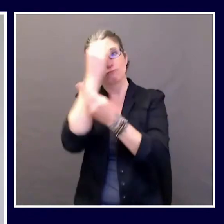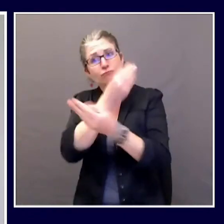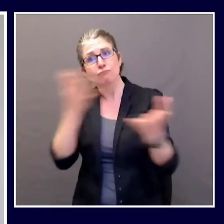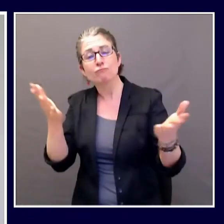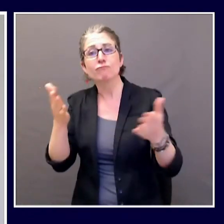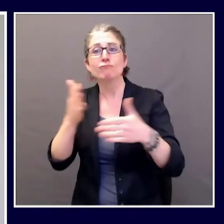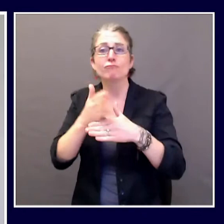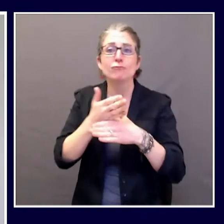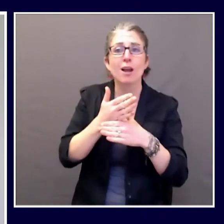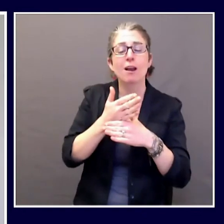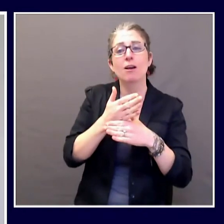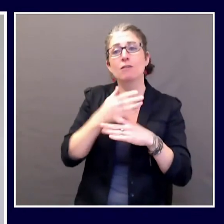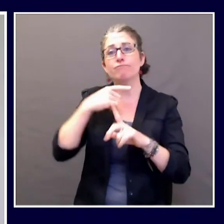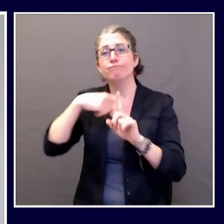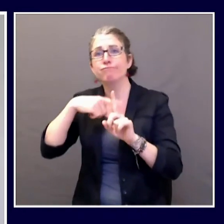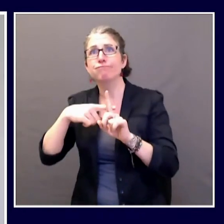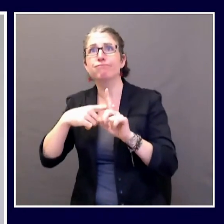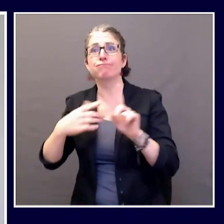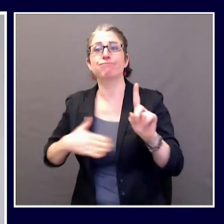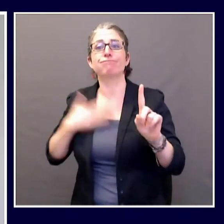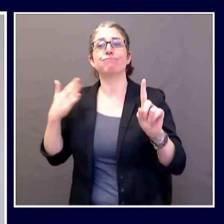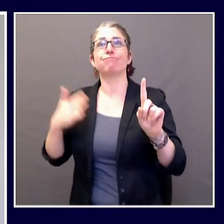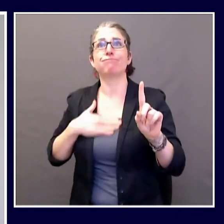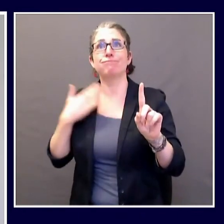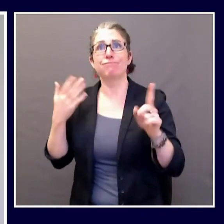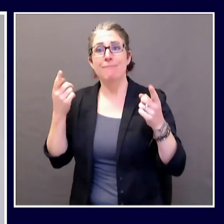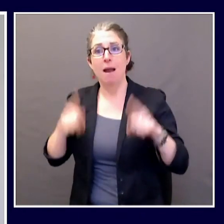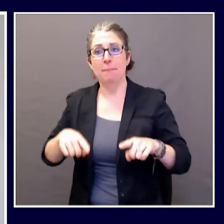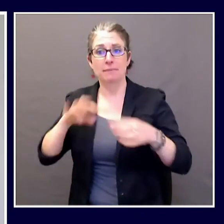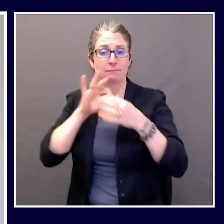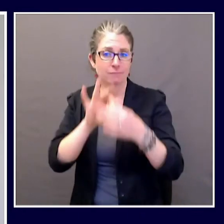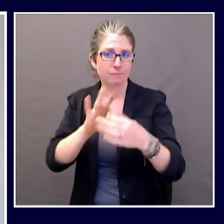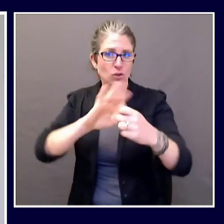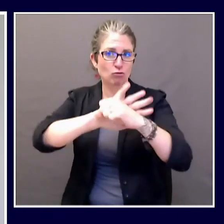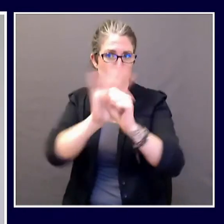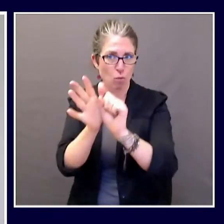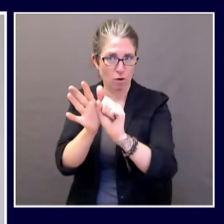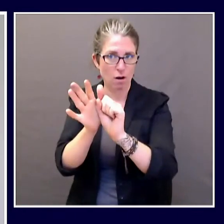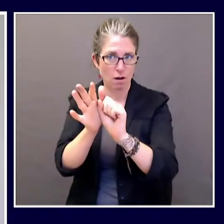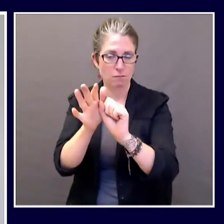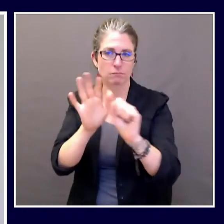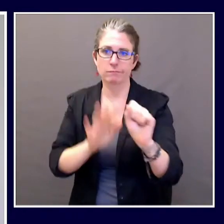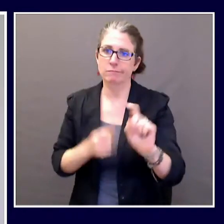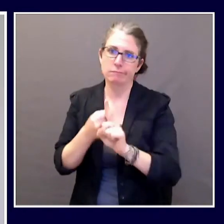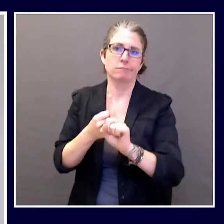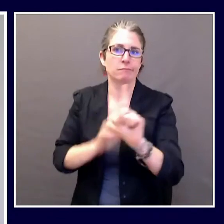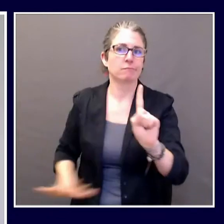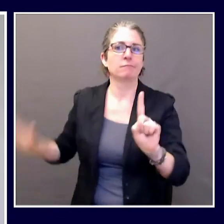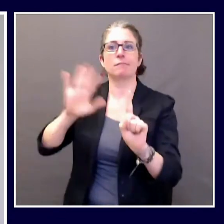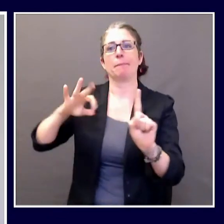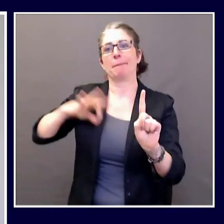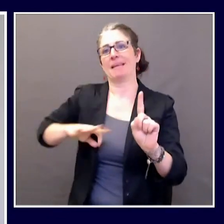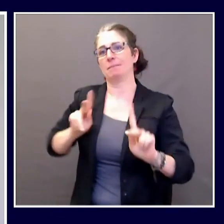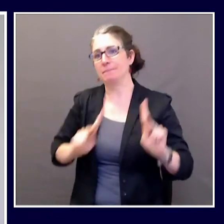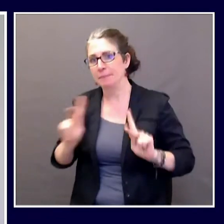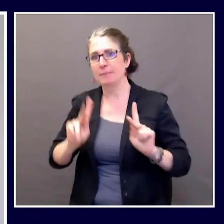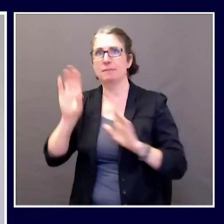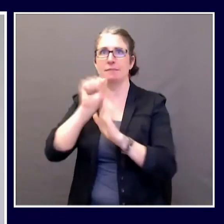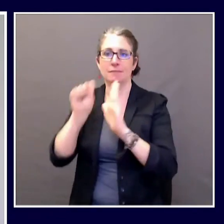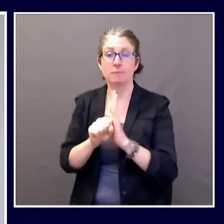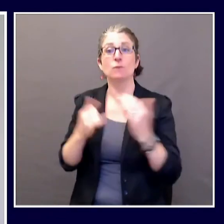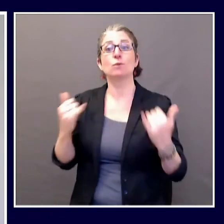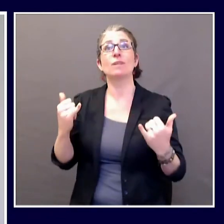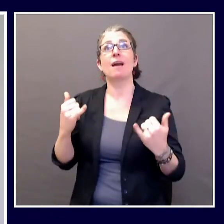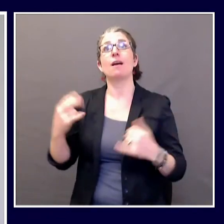provide an update on where we stand with respect to COVID-19 for the entire state of Maine for today, Thursday,